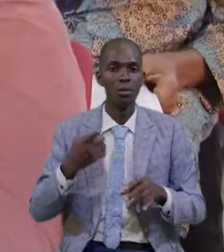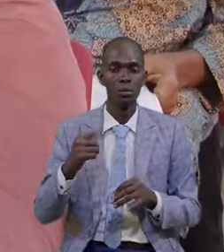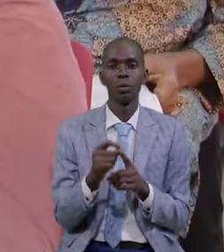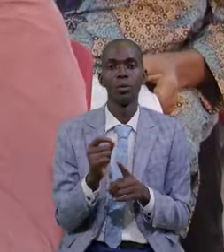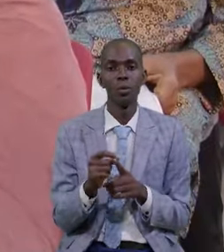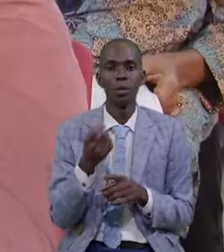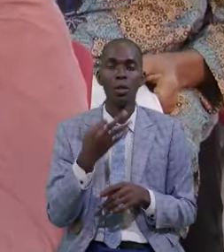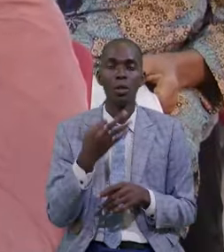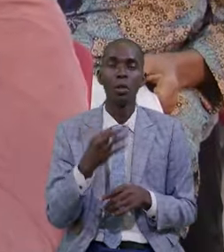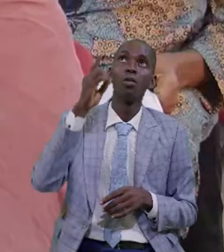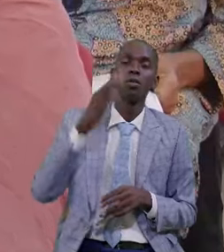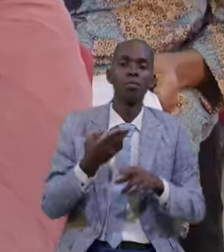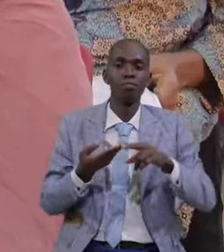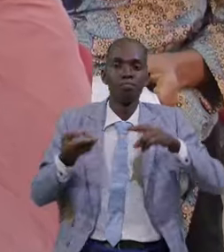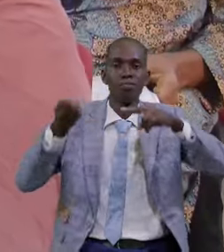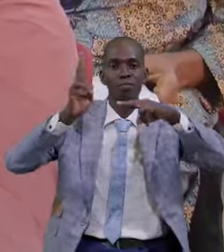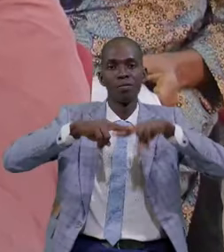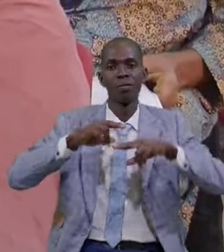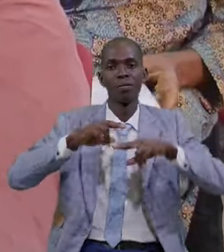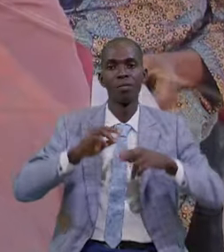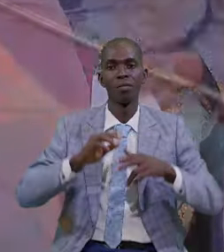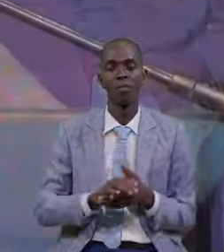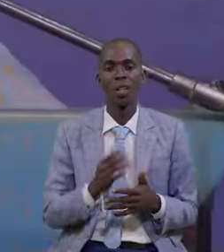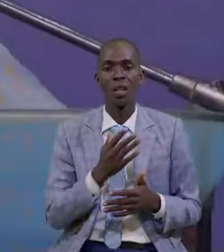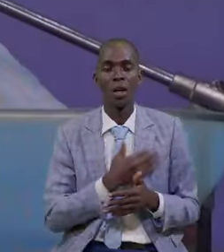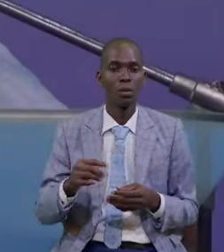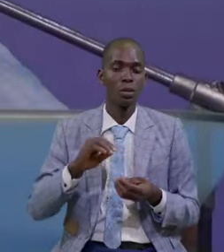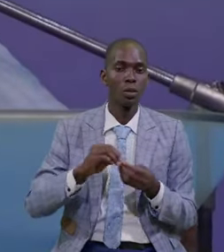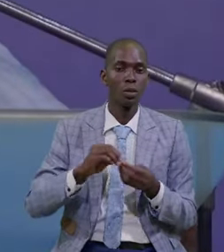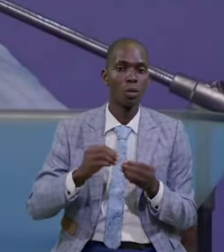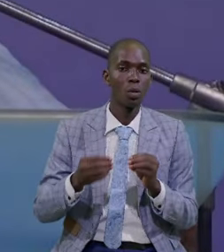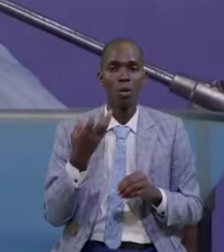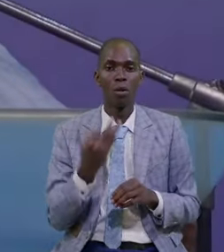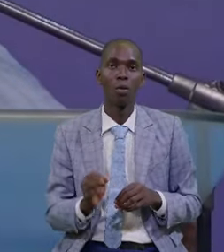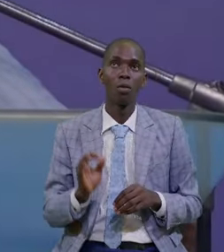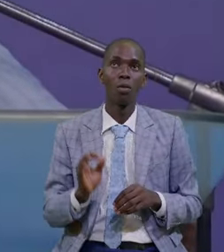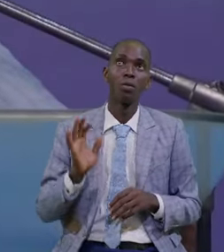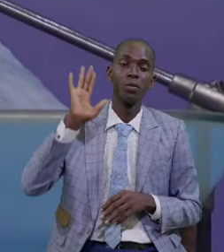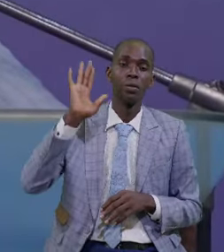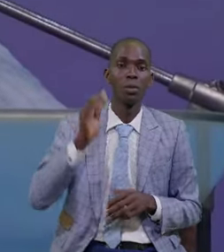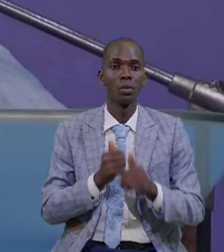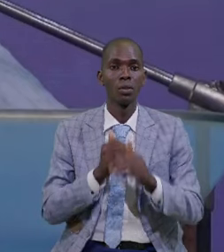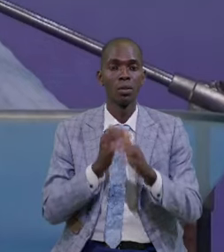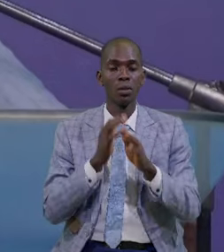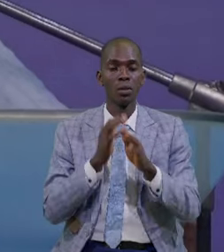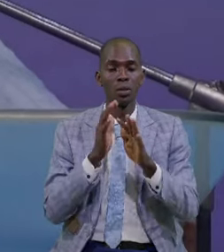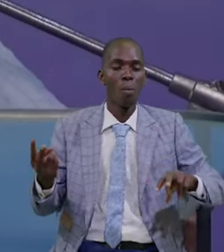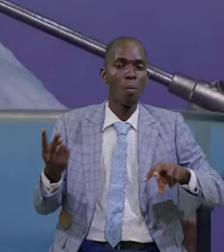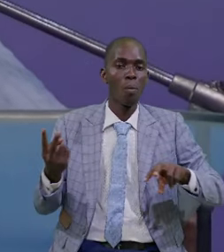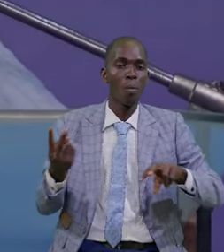God increased, and the number of the disciples multiplied